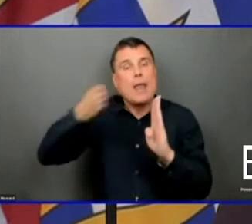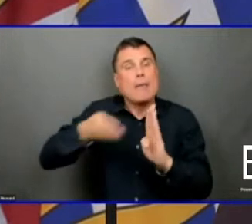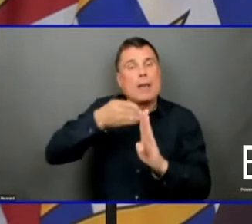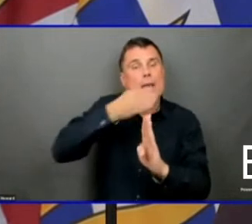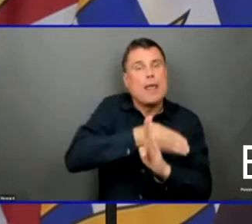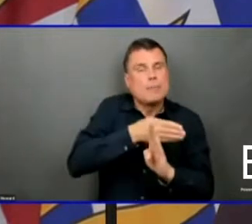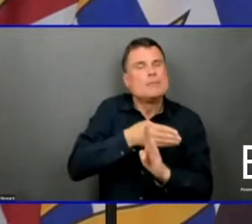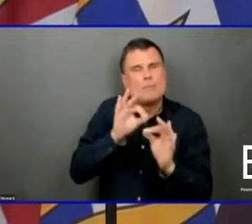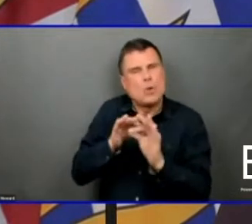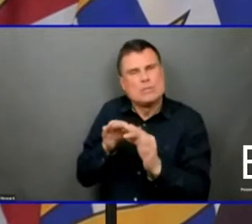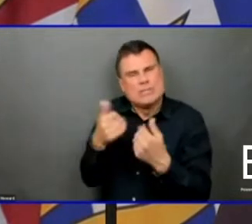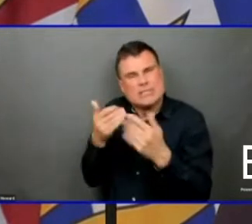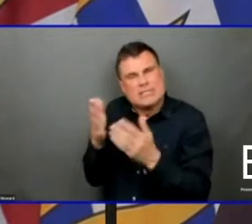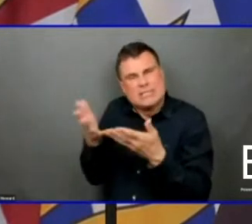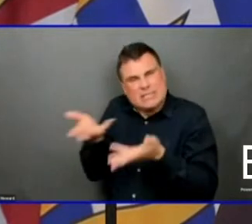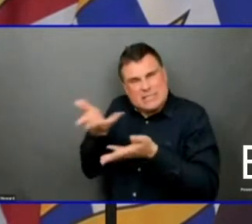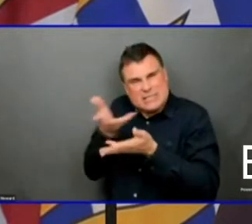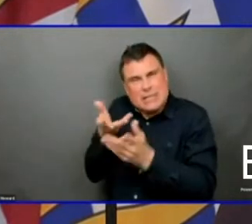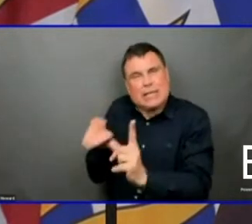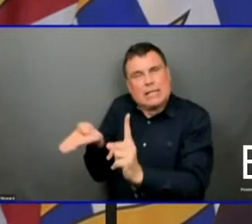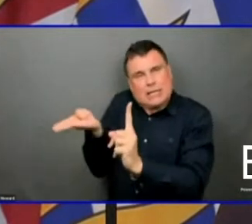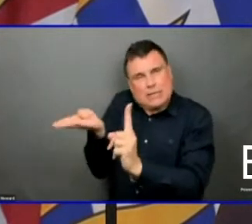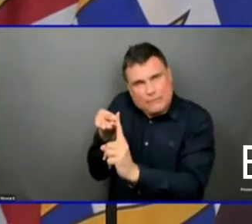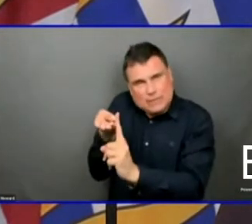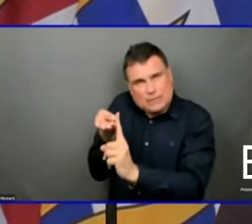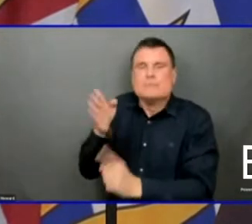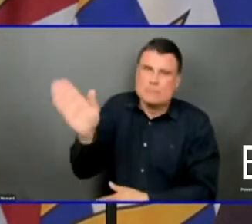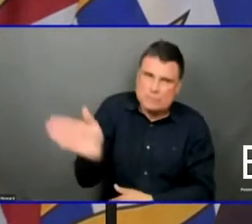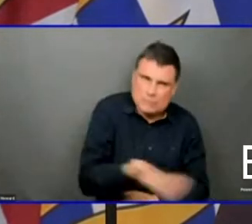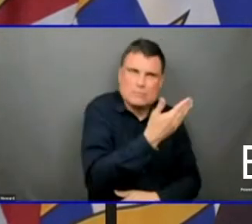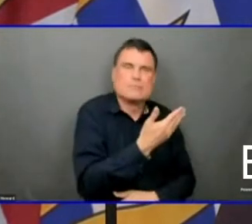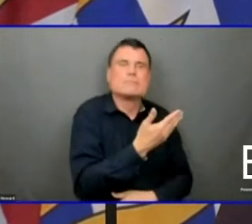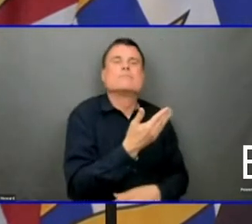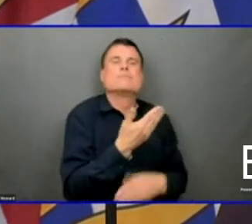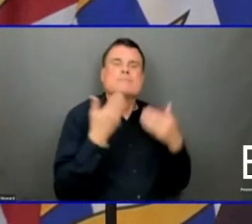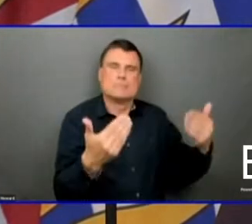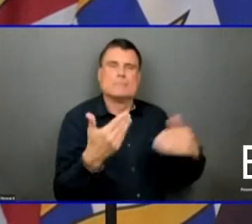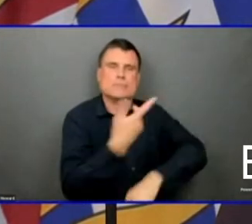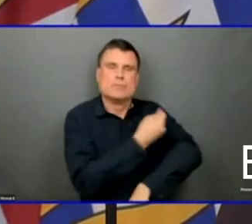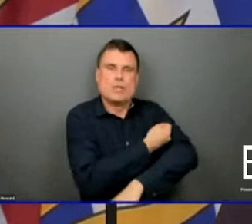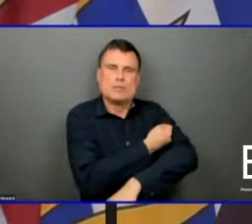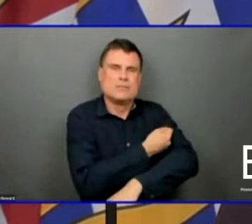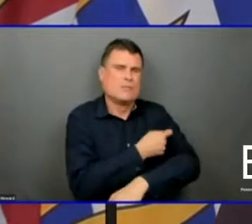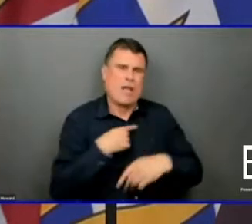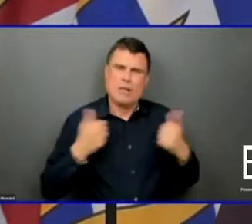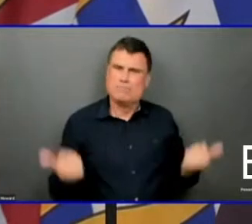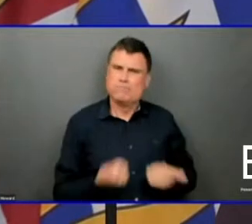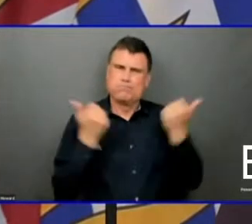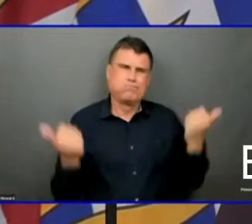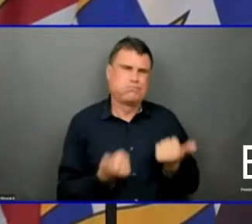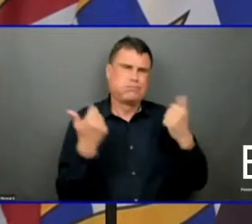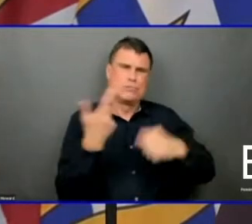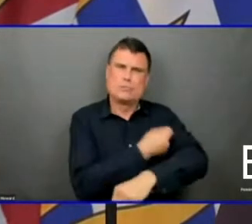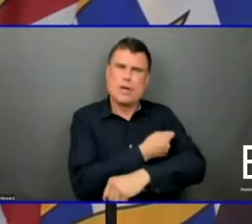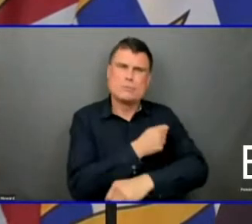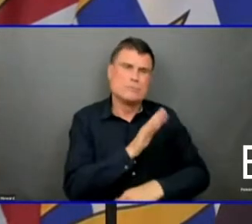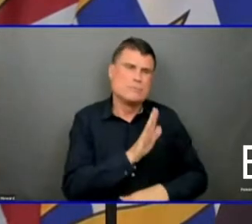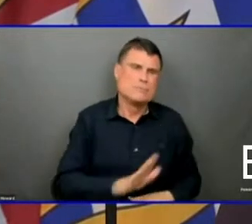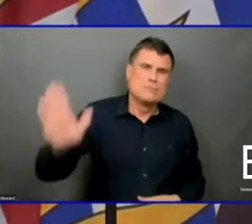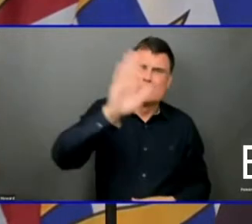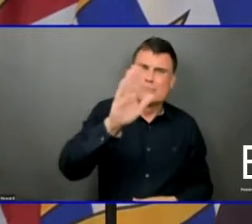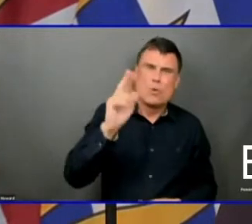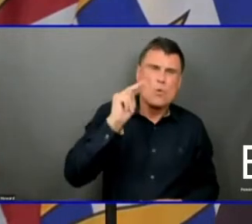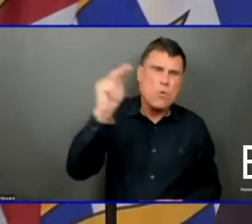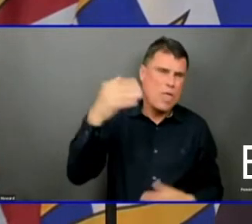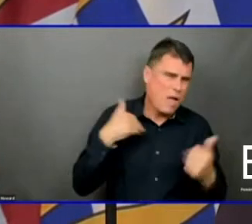need to be immunized now. There's vaccine available for everybody. Northern Health is making it available in communities through a variety of